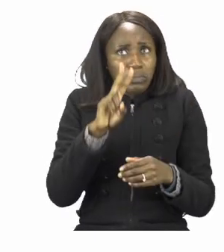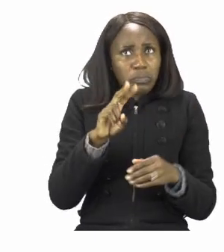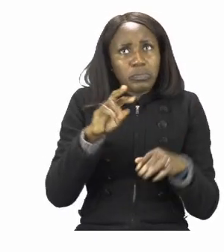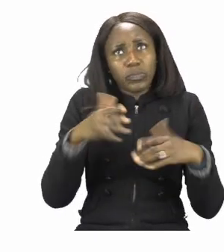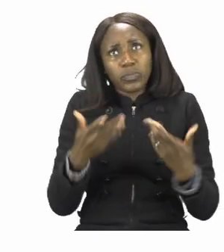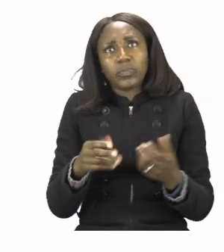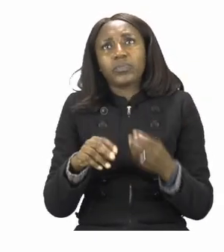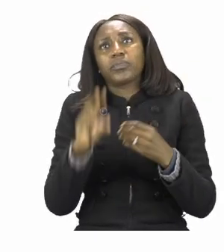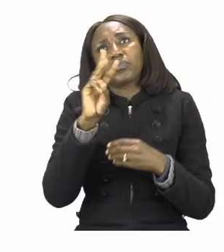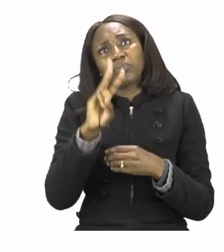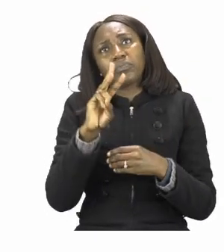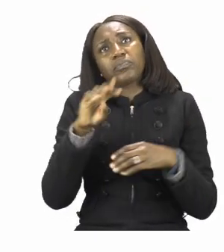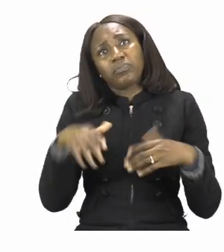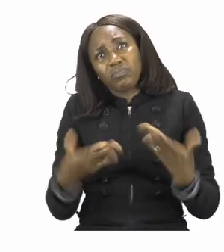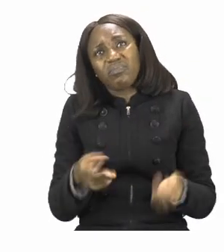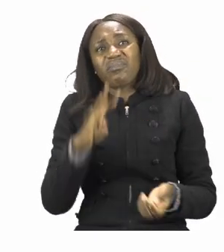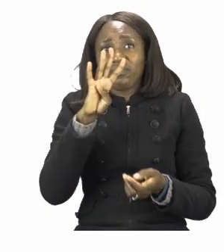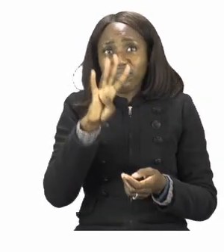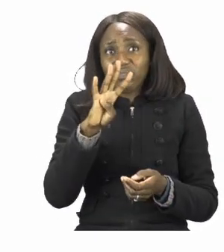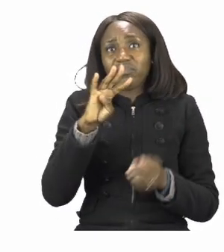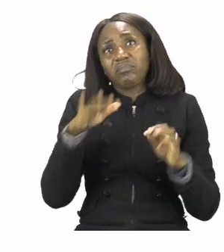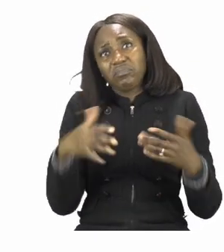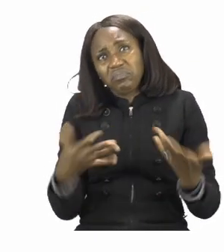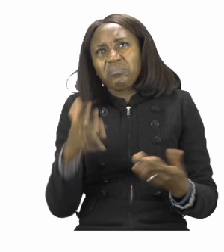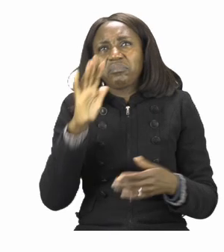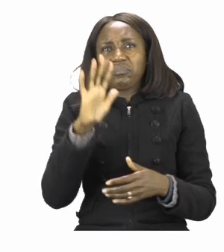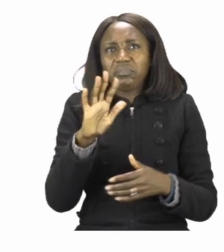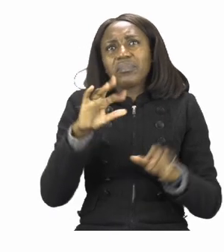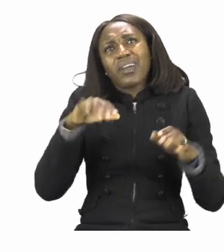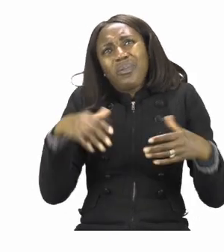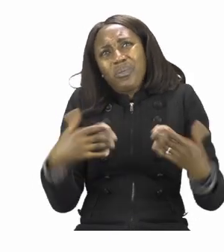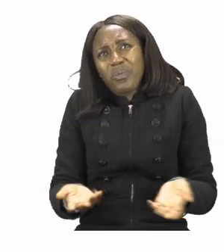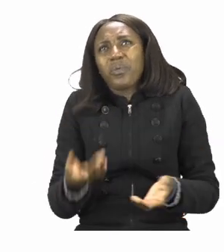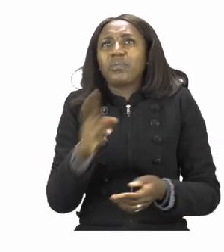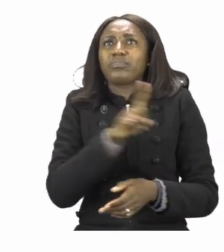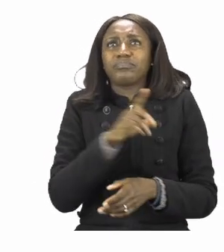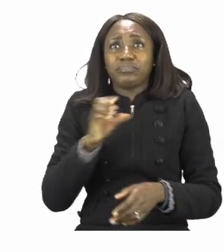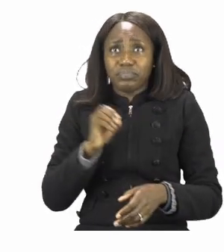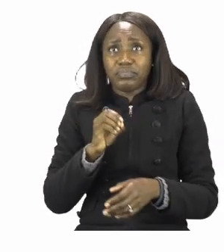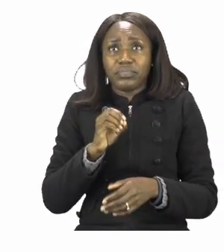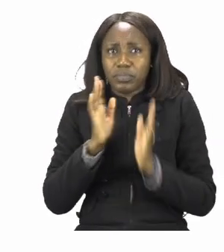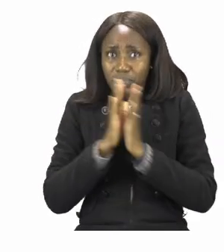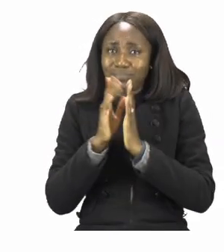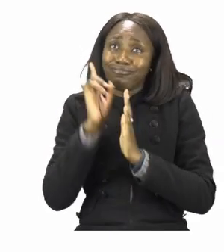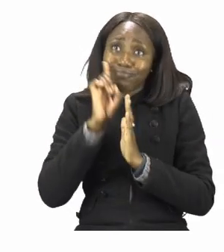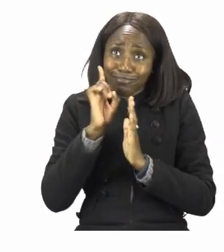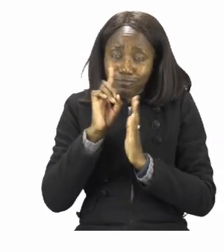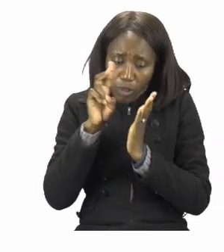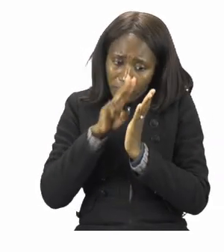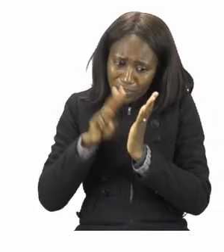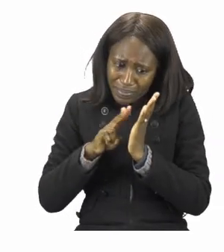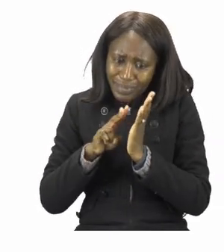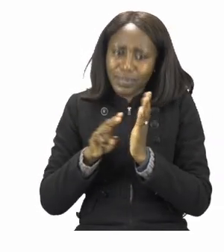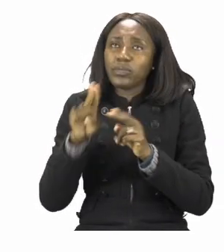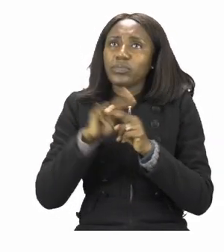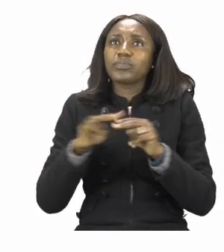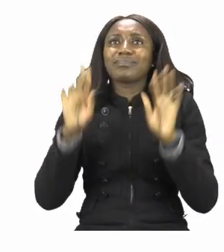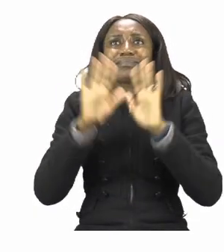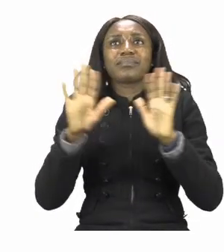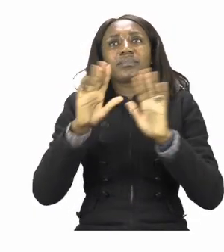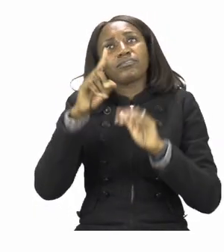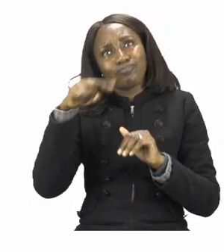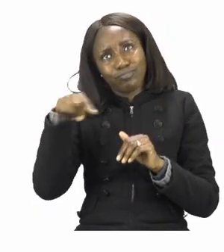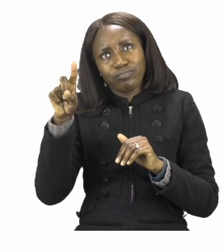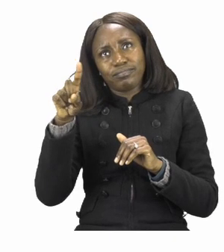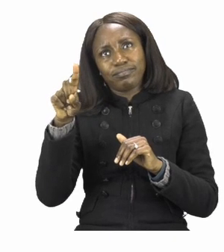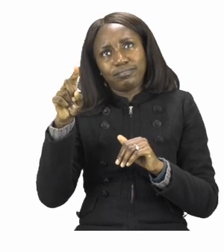or 3s, 4s, 5s or 10s. Use the correct color, and